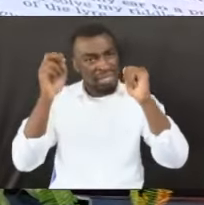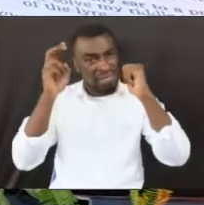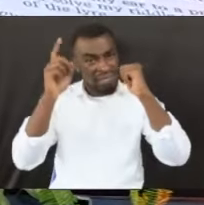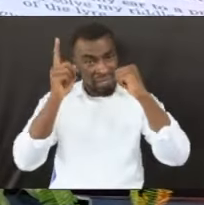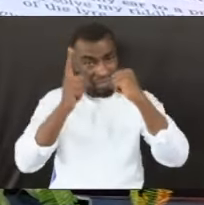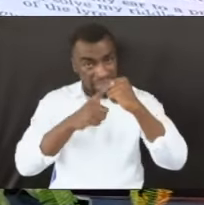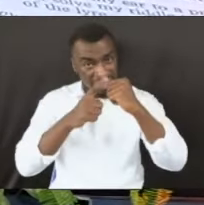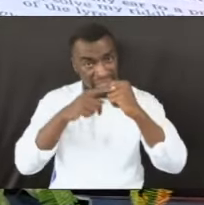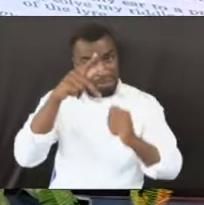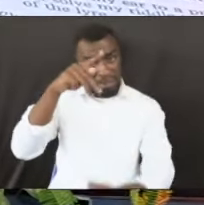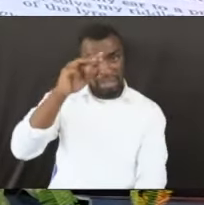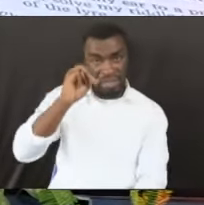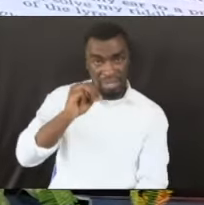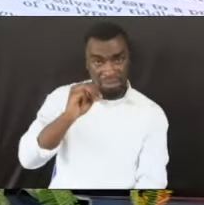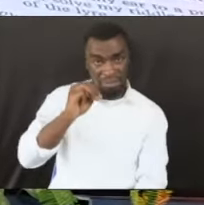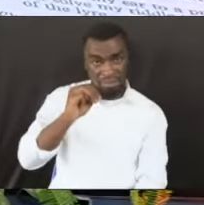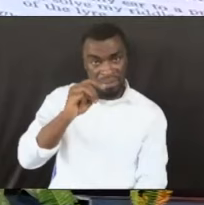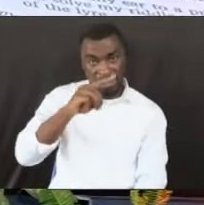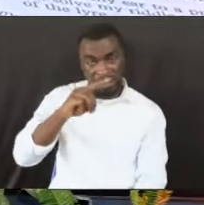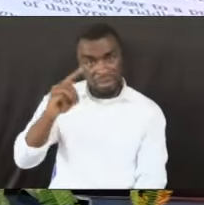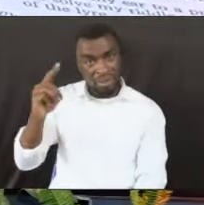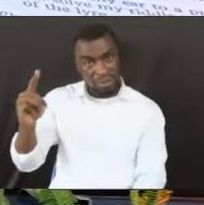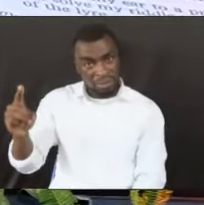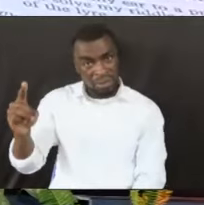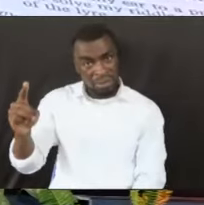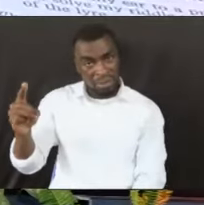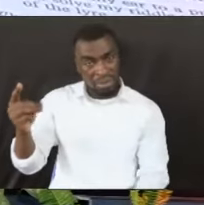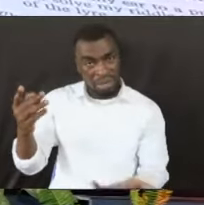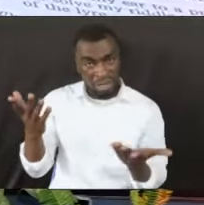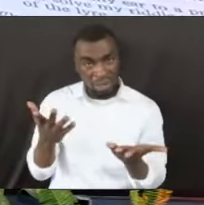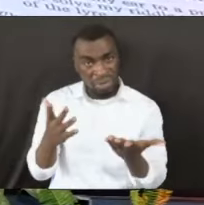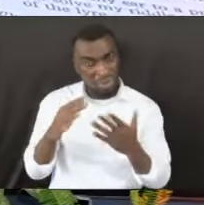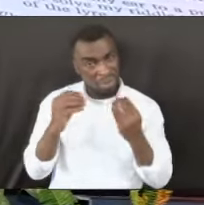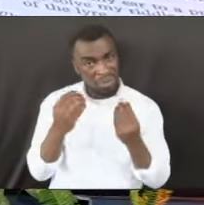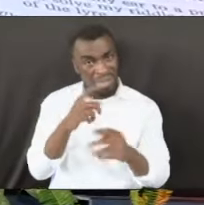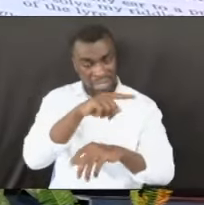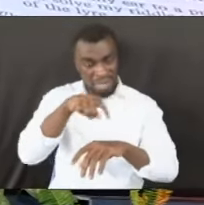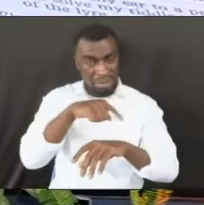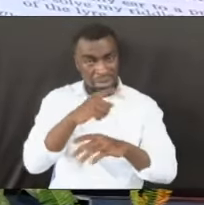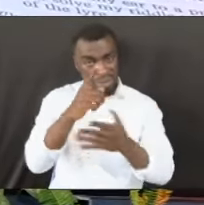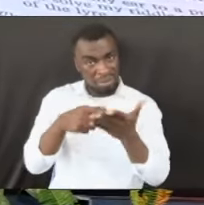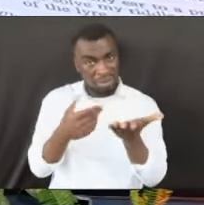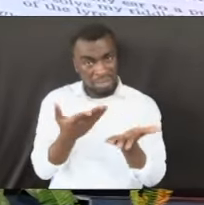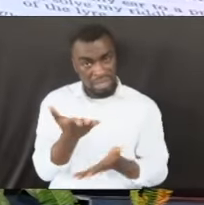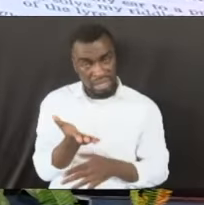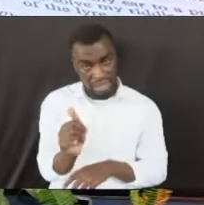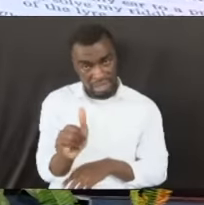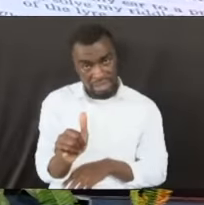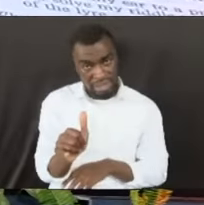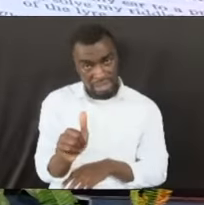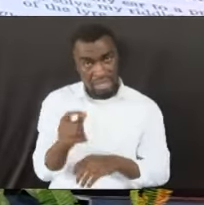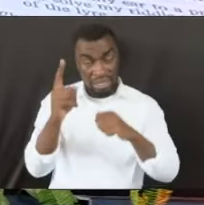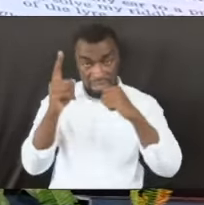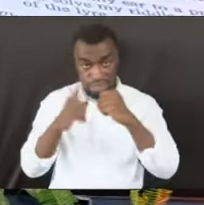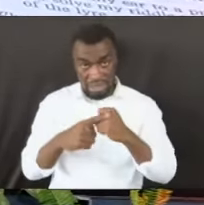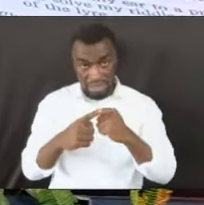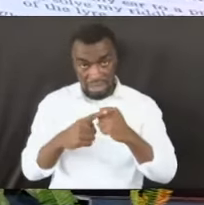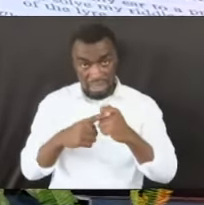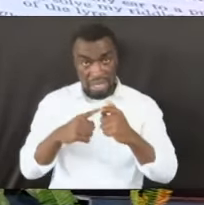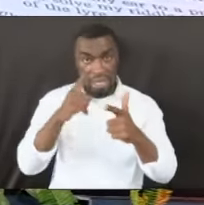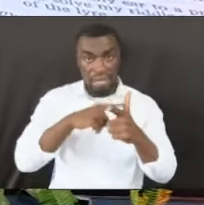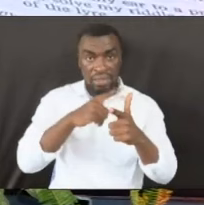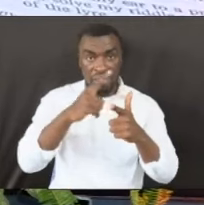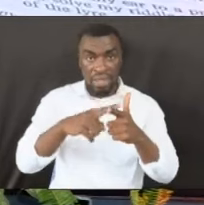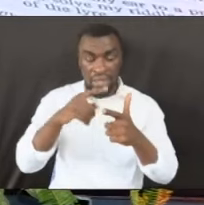that? 6 hours. But towards noon, one lady, I still remember her name, then she fell into